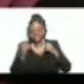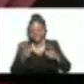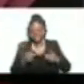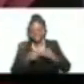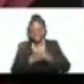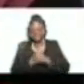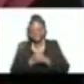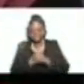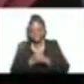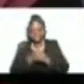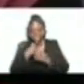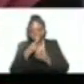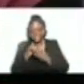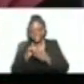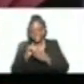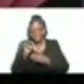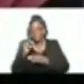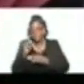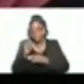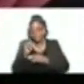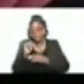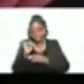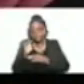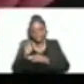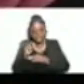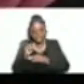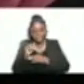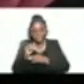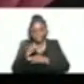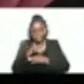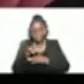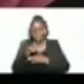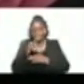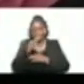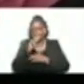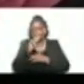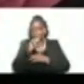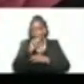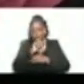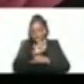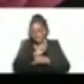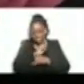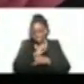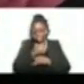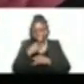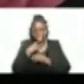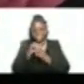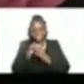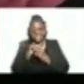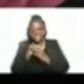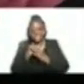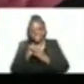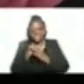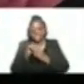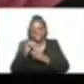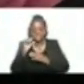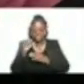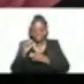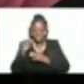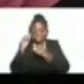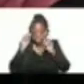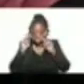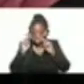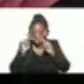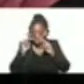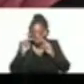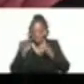behind the funds, Premier Importers. Longtime stall owner Winston Beckel says he was on his boat sleeping when he looked out, saw